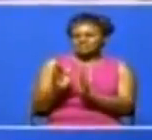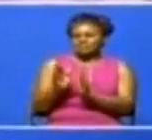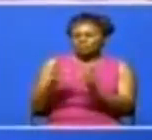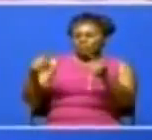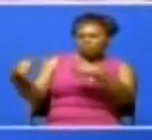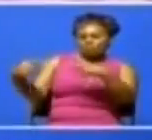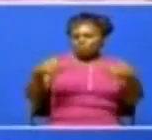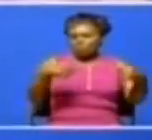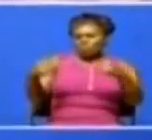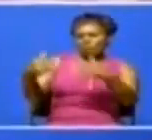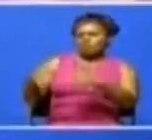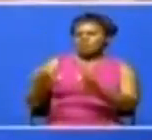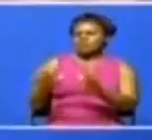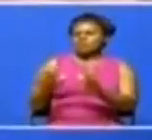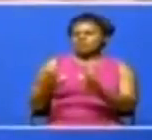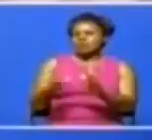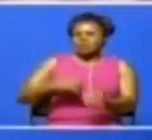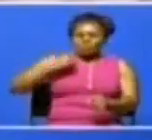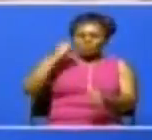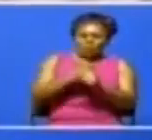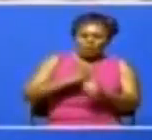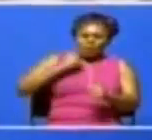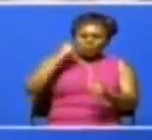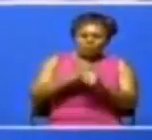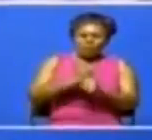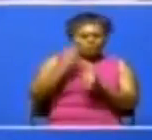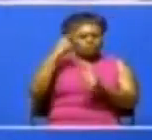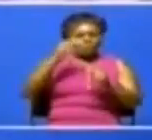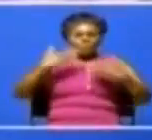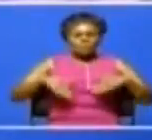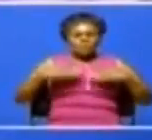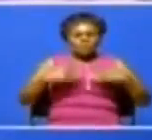kupigana, mufanyie kazi watu wa Isiolo.